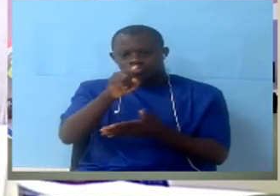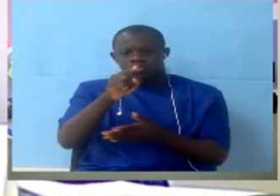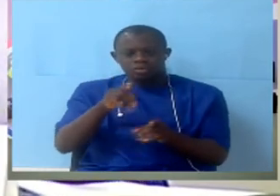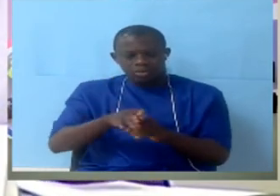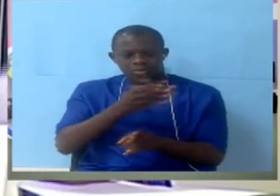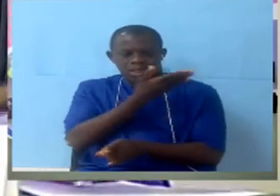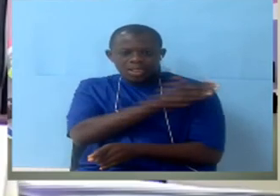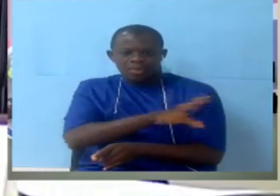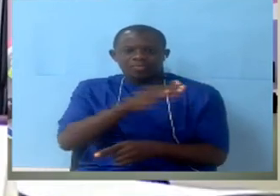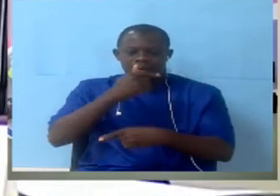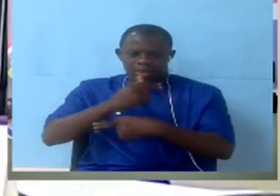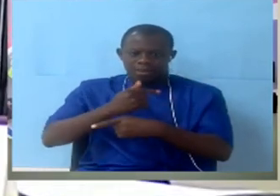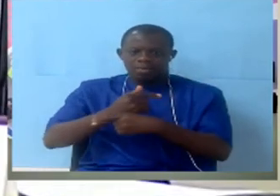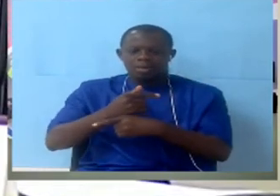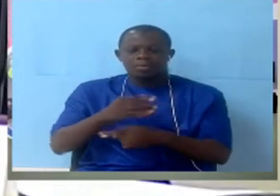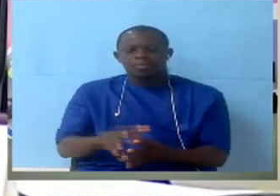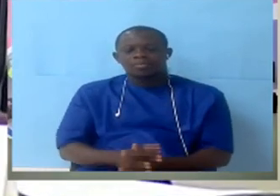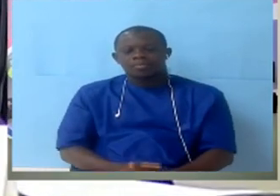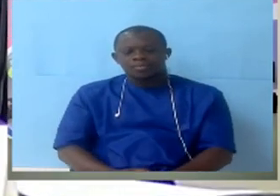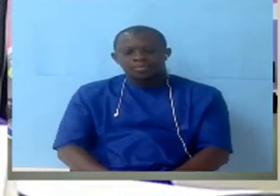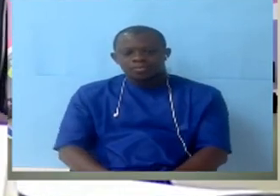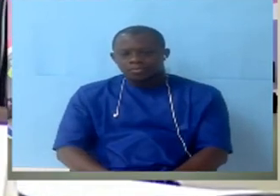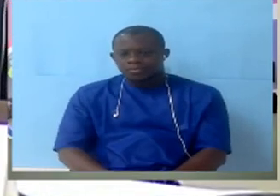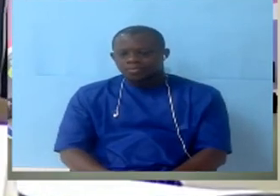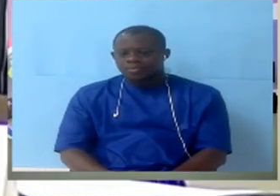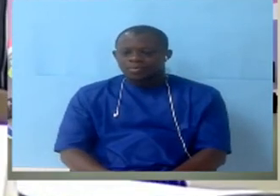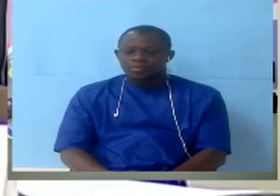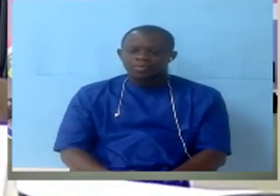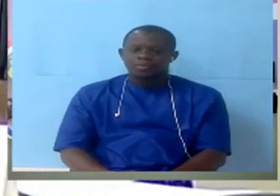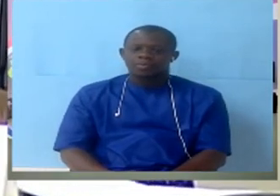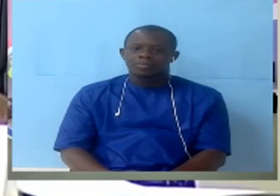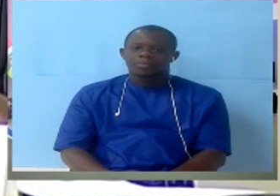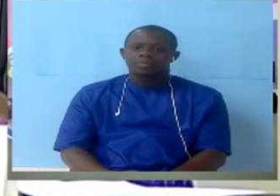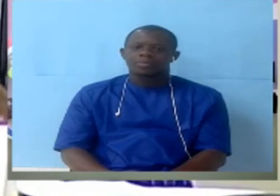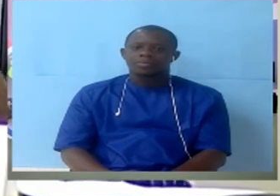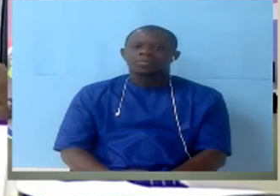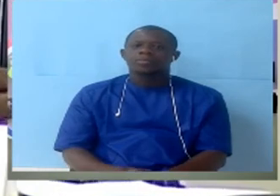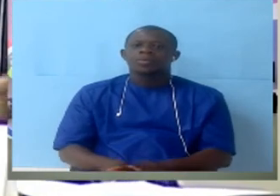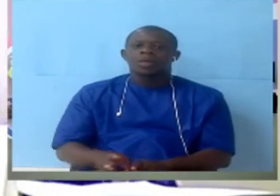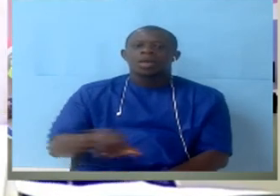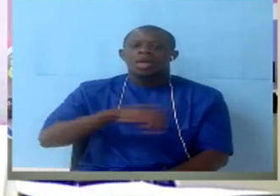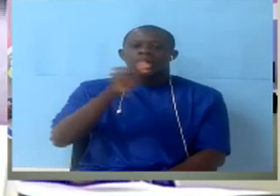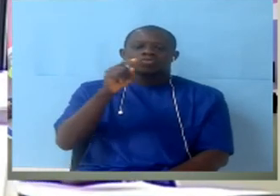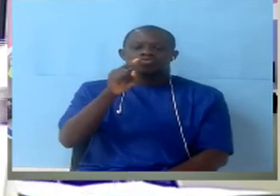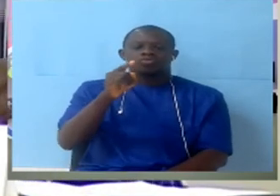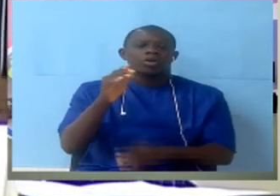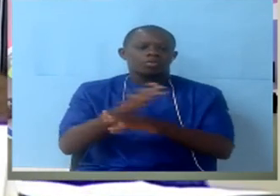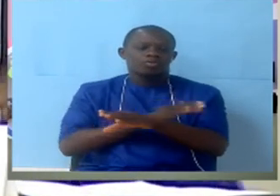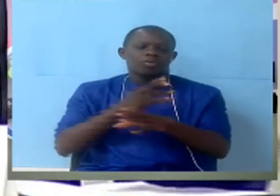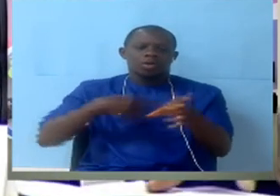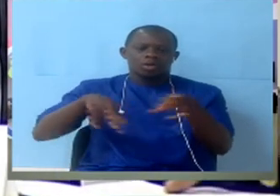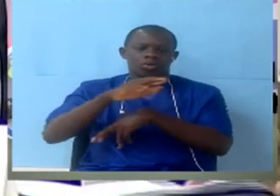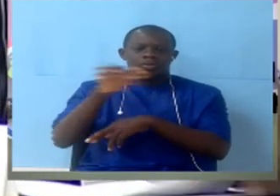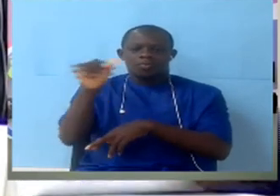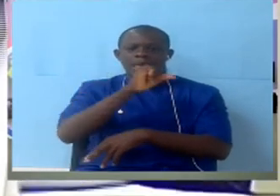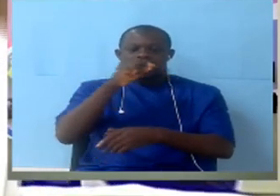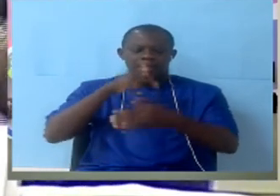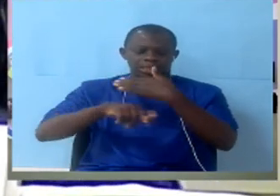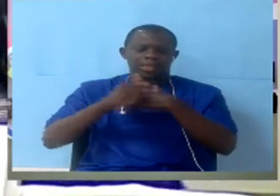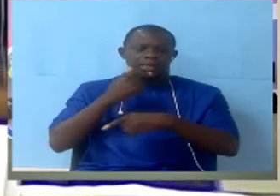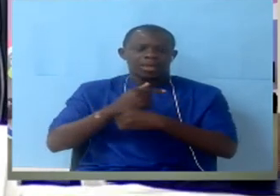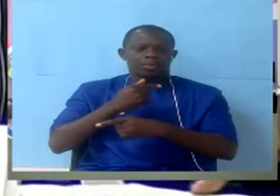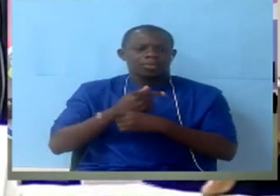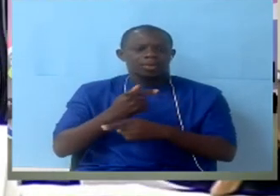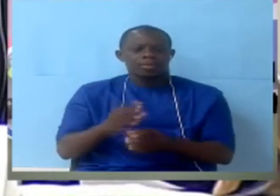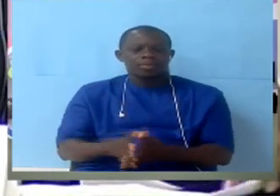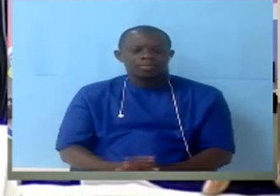the jurisdiction. Lilo mengen ya sabo fa inar na finti Bangkok. Your subsequent return to Gambia. Ilan inar na muru